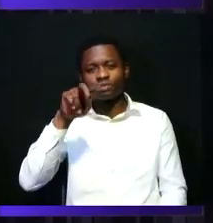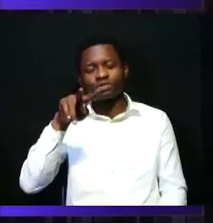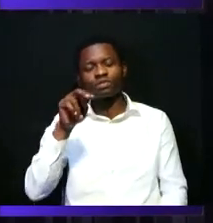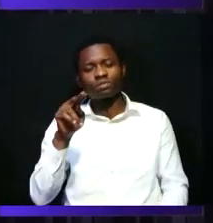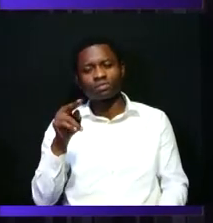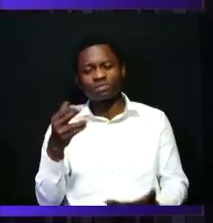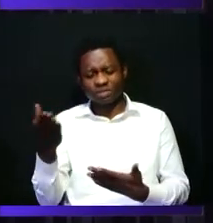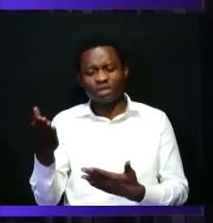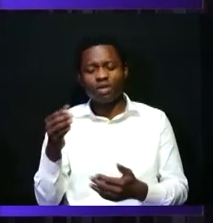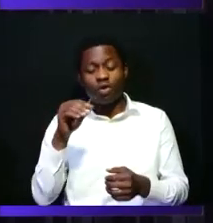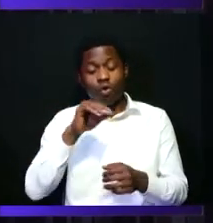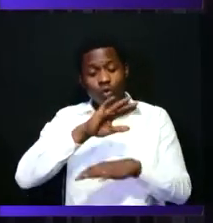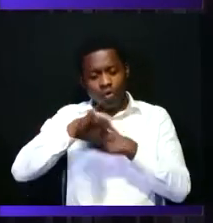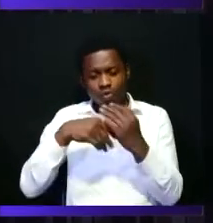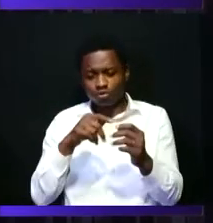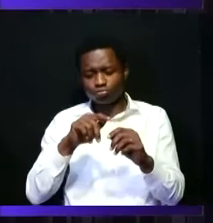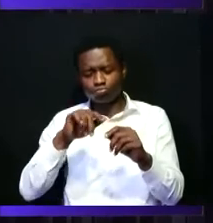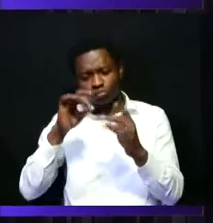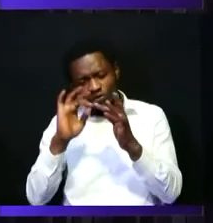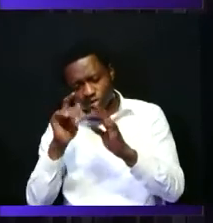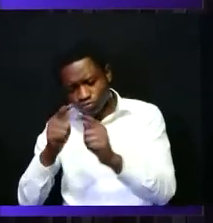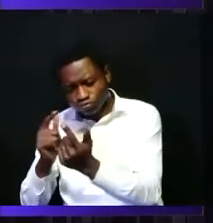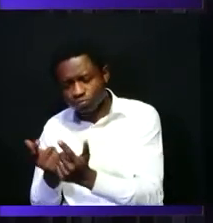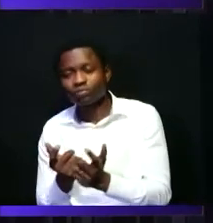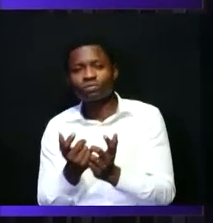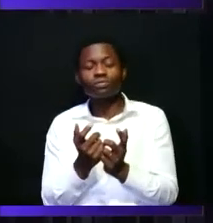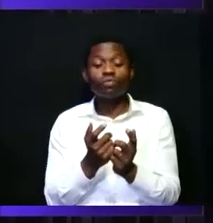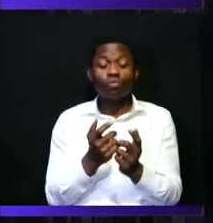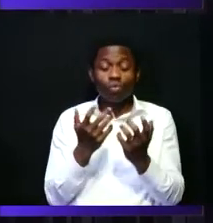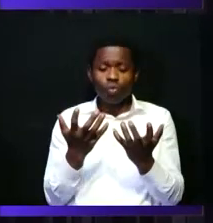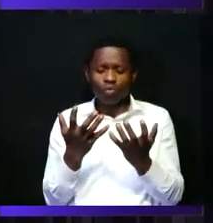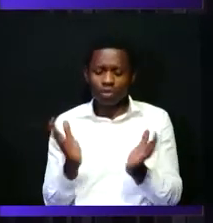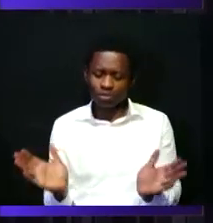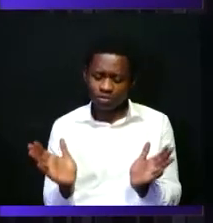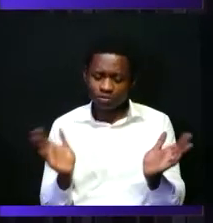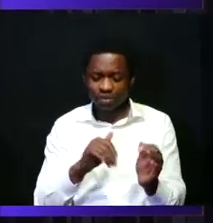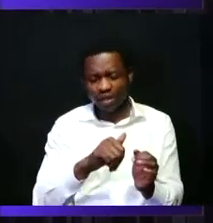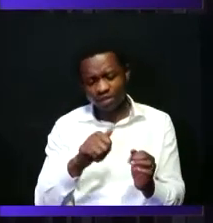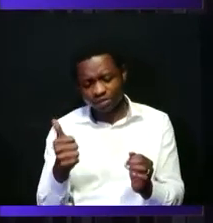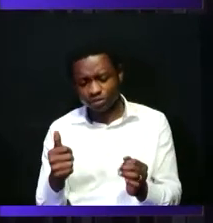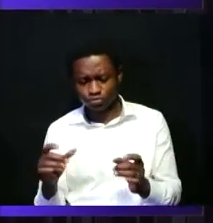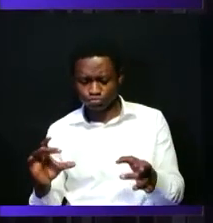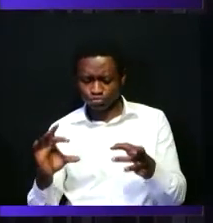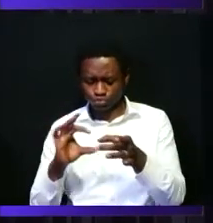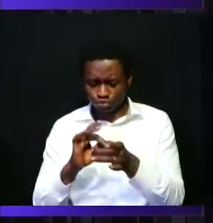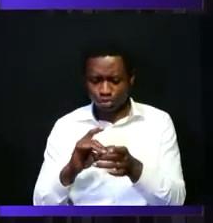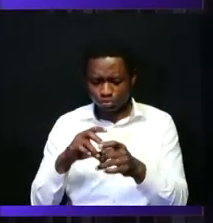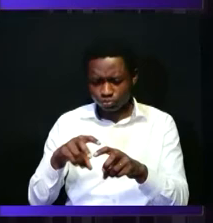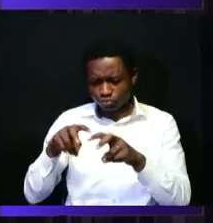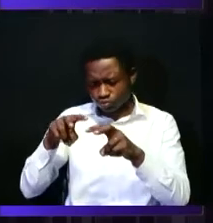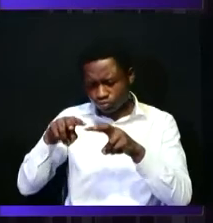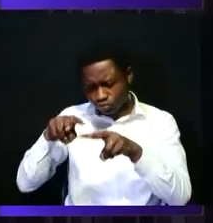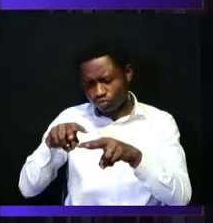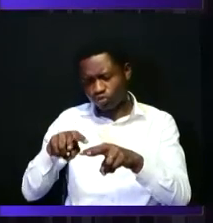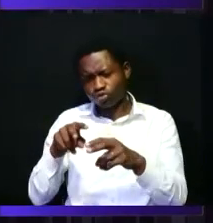the Church of Pentecost YouTube page. We want to encourage all across the globe that let us subscribe to these pages.